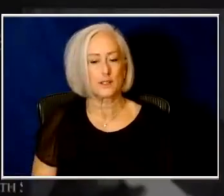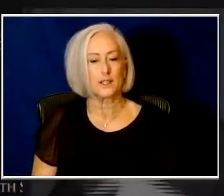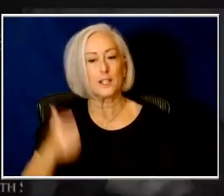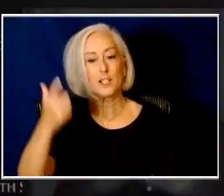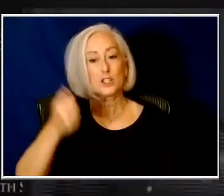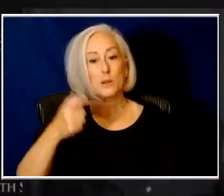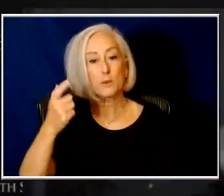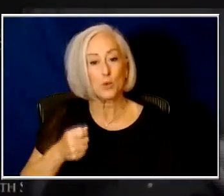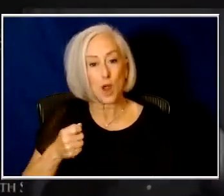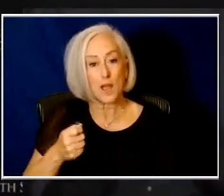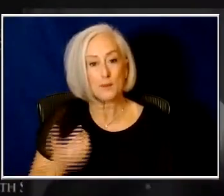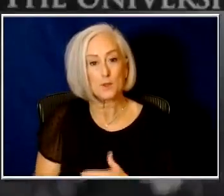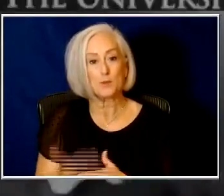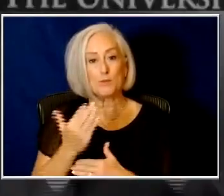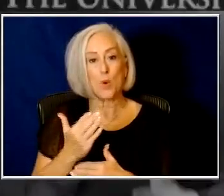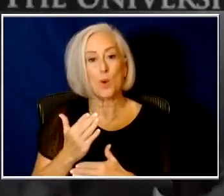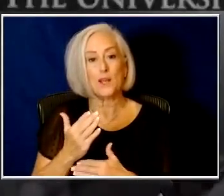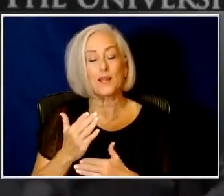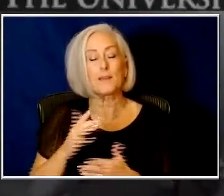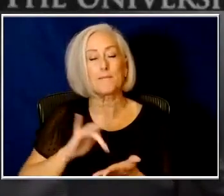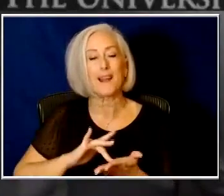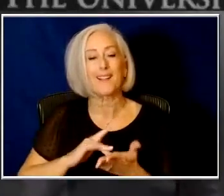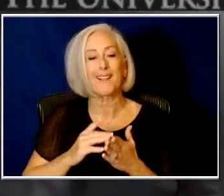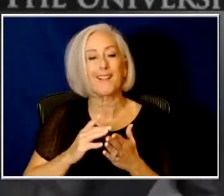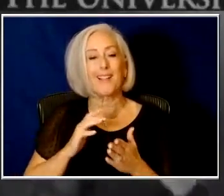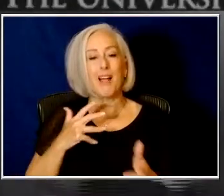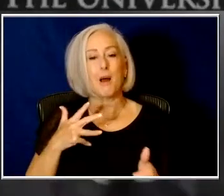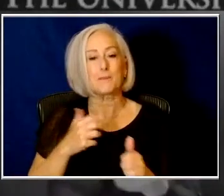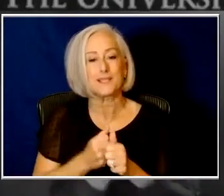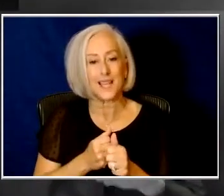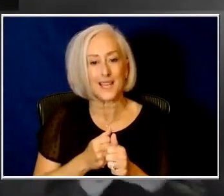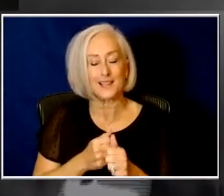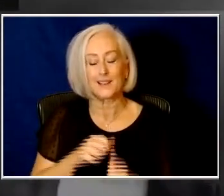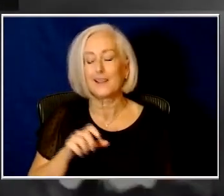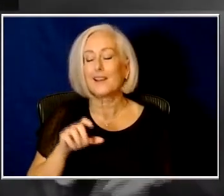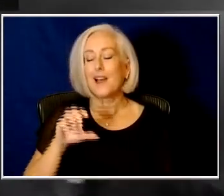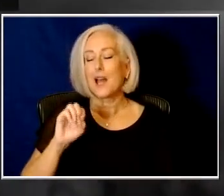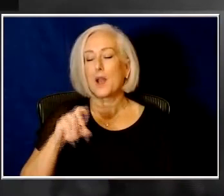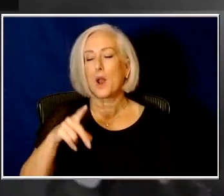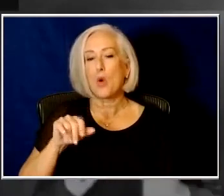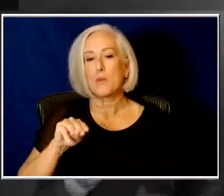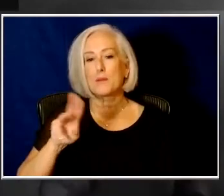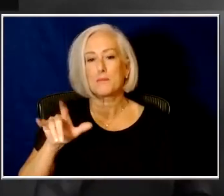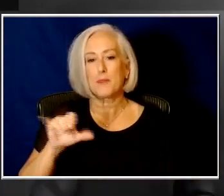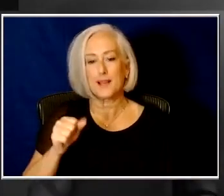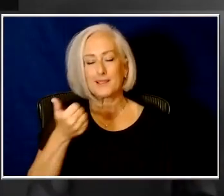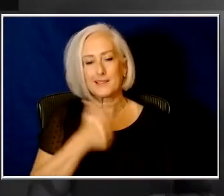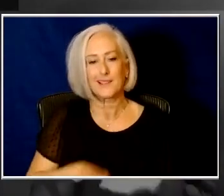Mics with Dr. Stites podcasts. Now, everywhere podcasts are available.